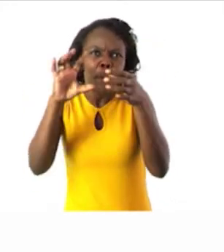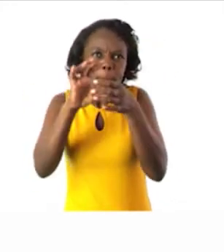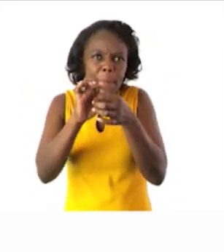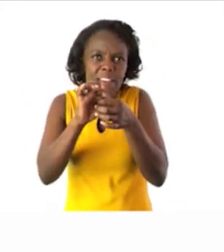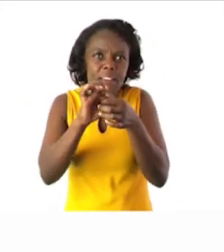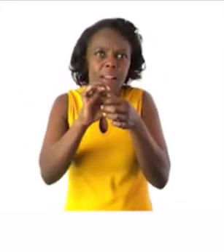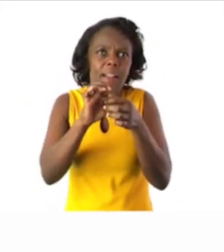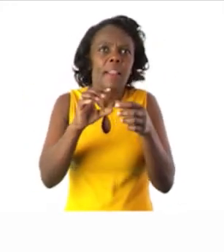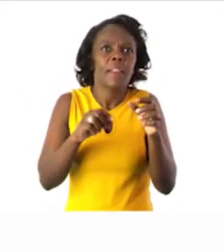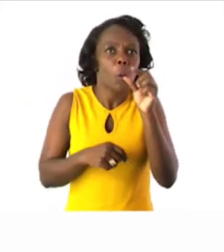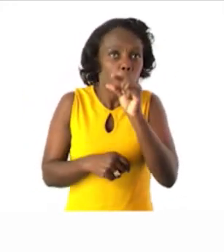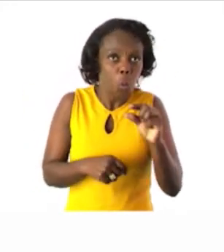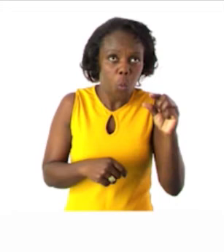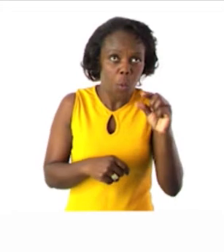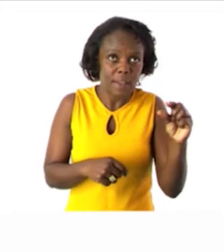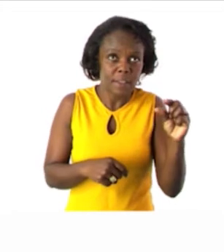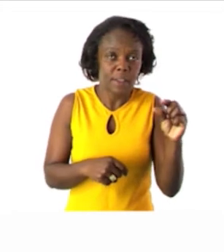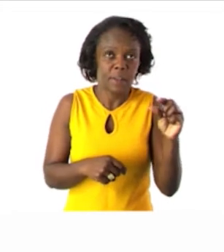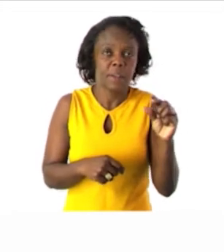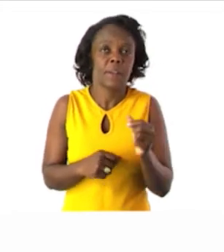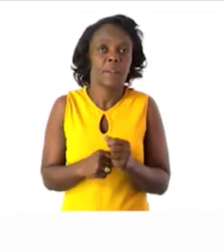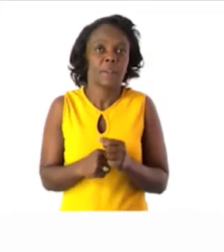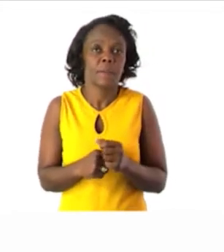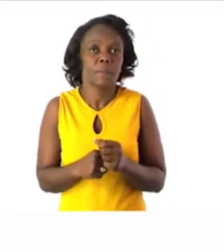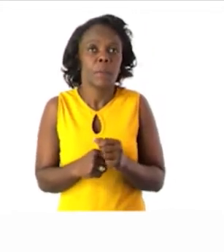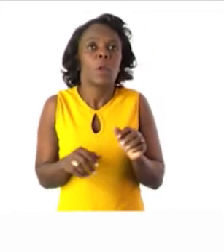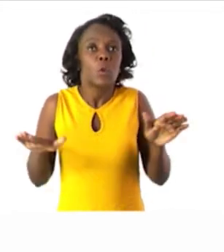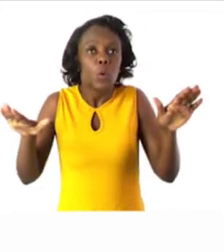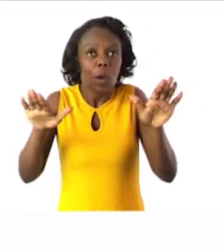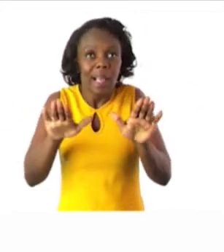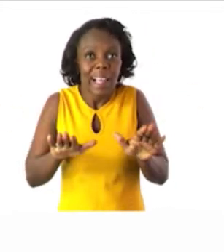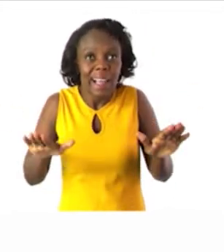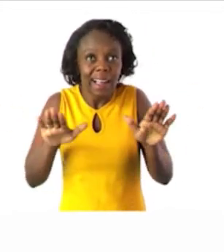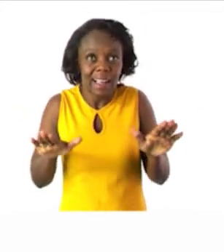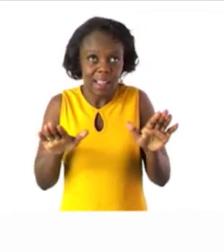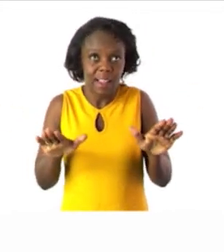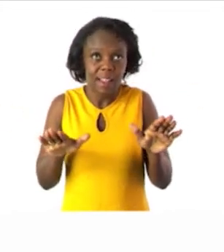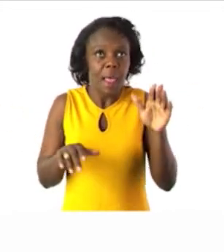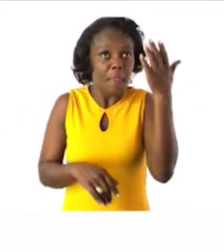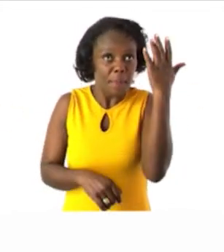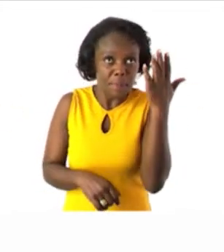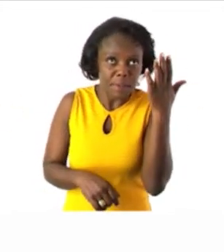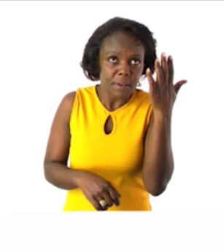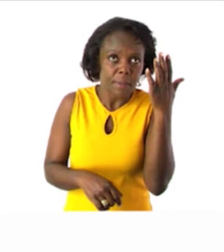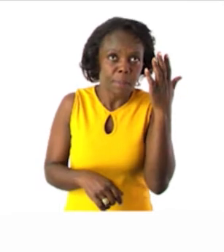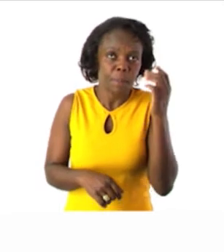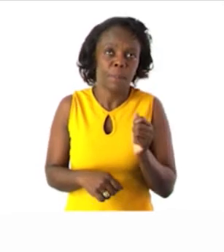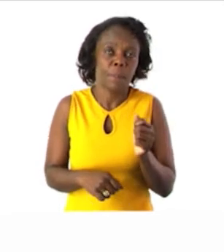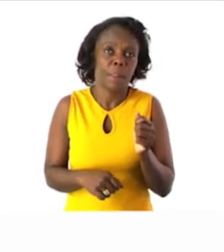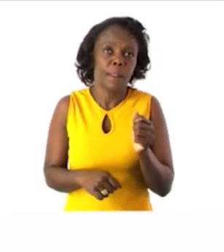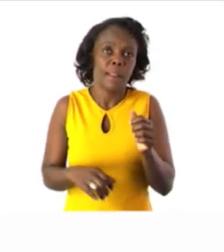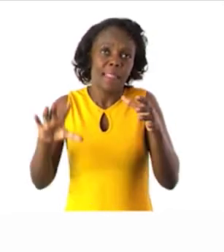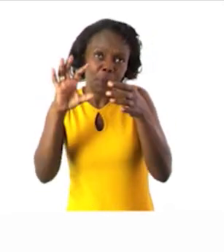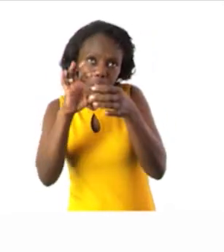going to match, you are going to color in the picture for the word. For example, the first one is a lead.